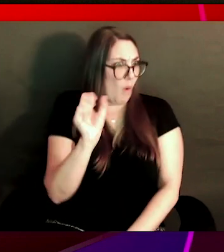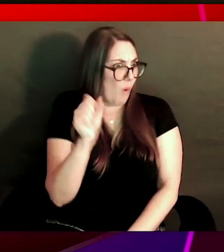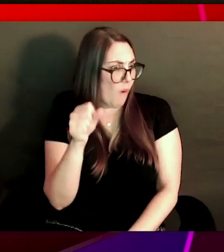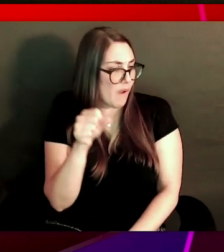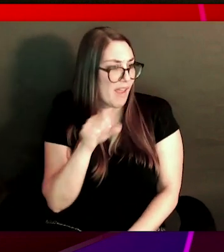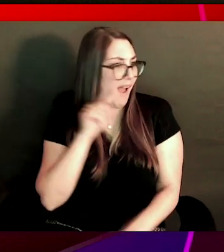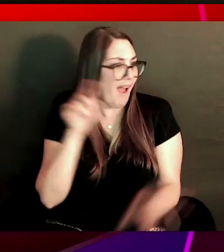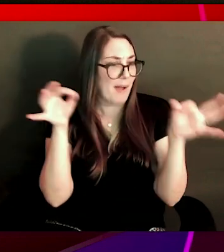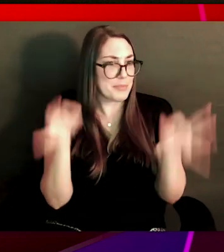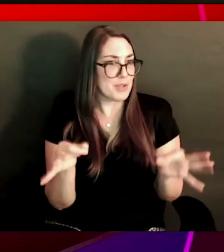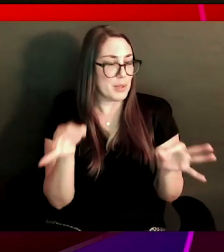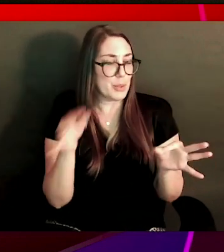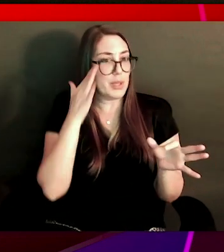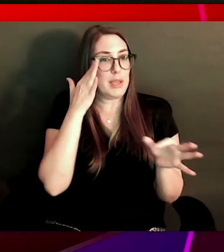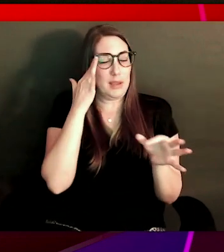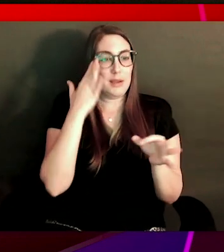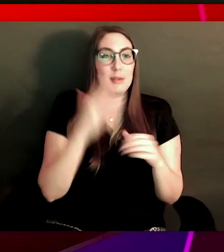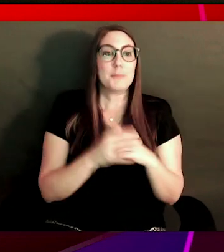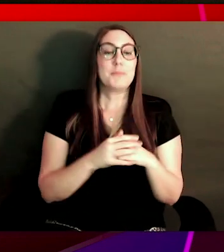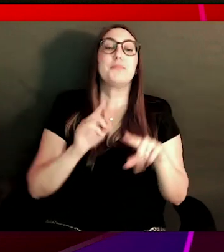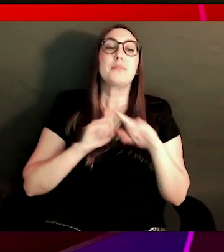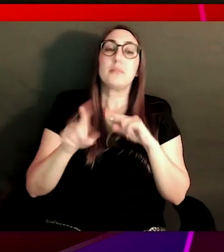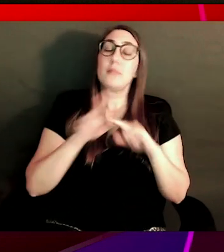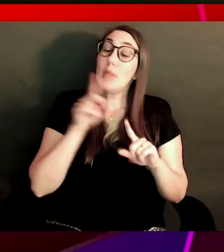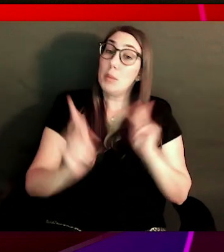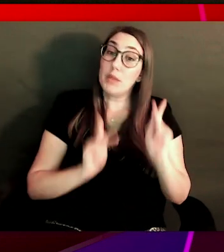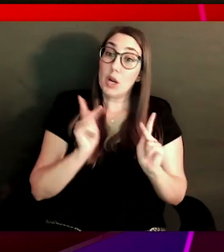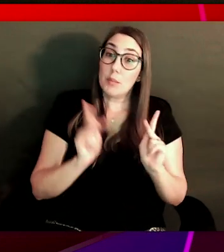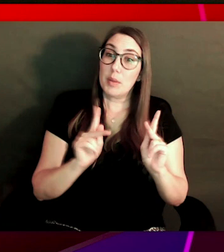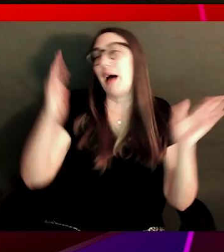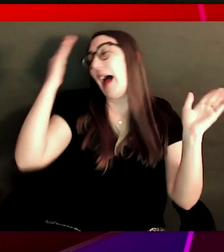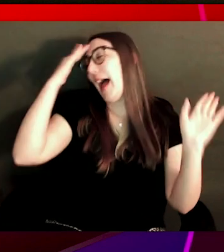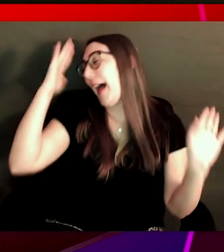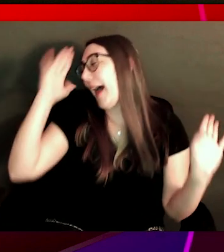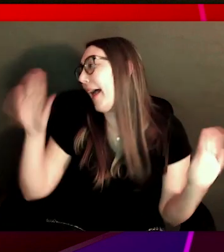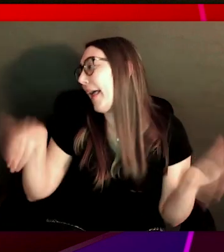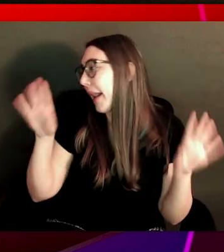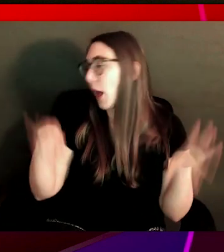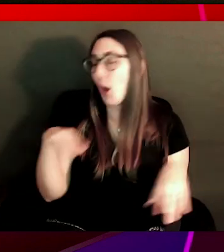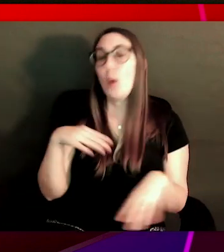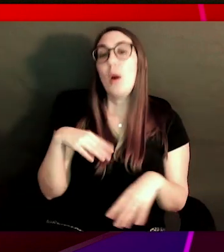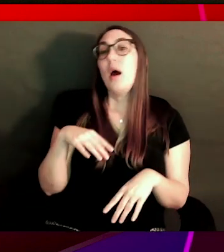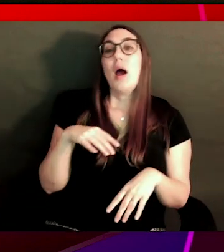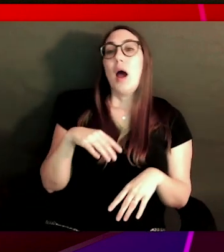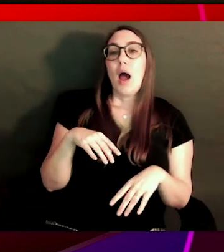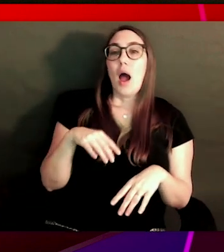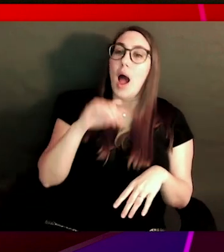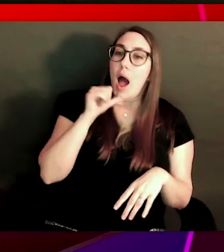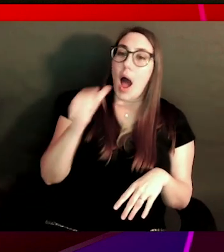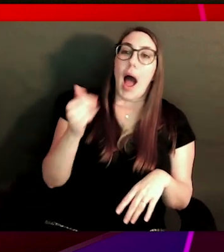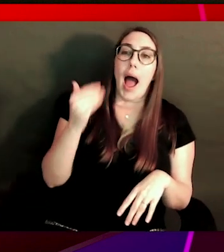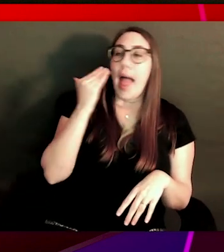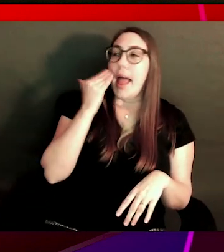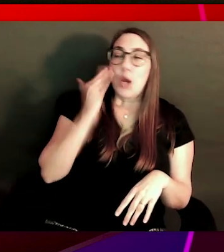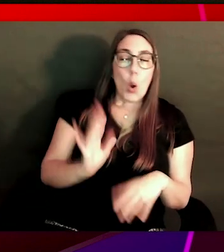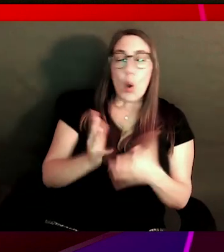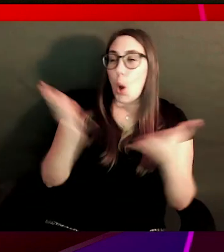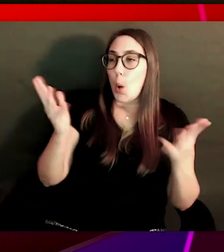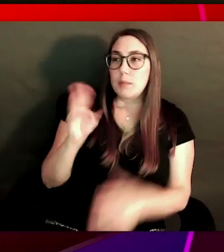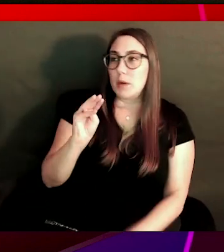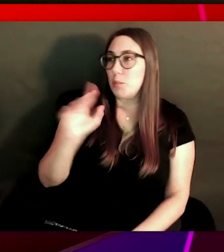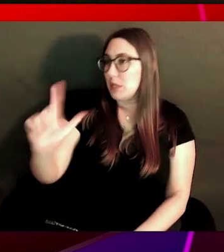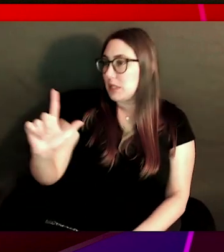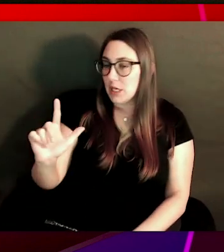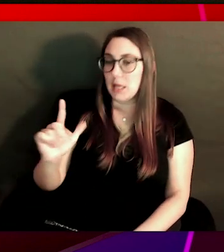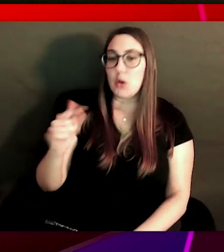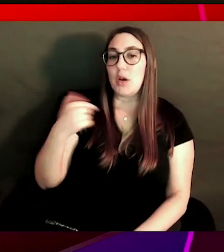Absolutely. Anyway. But there are people that are not. I know. I don't learn as much machine learning as I should as a DevOps practitioner. So.